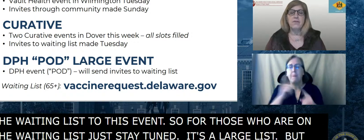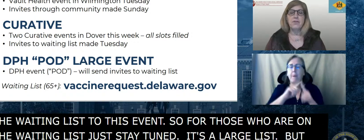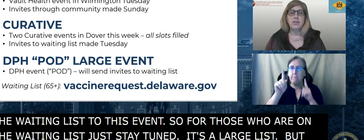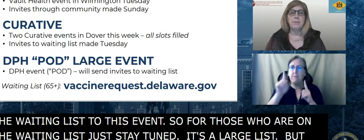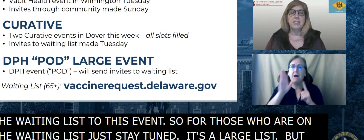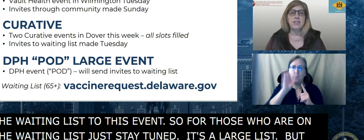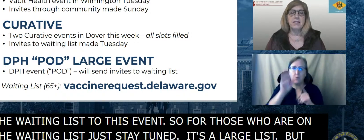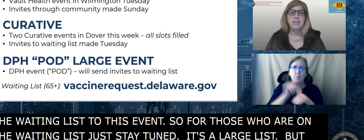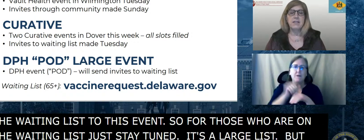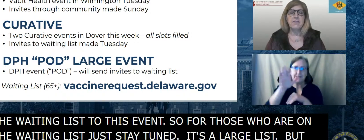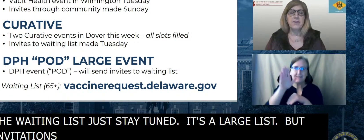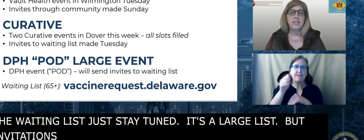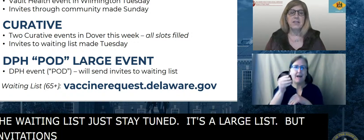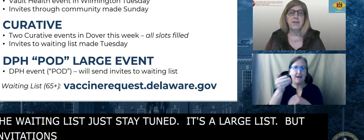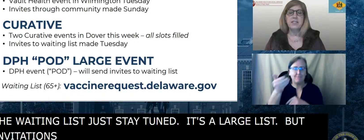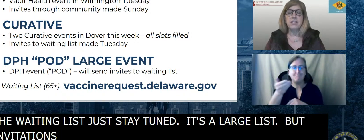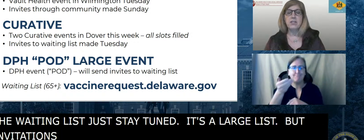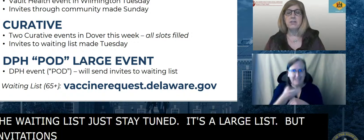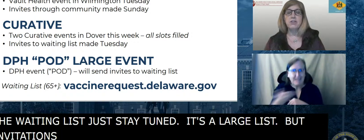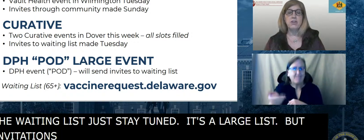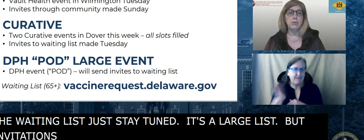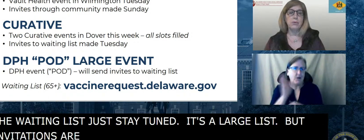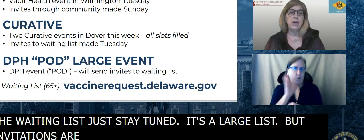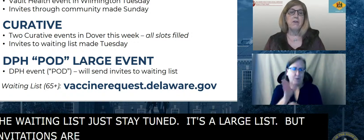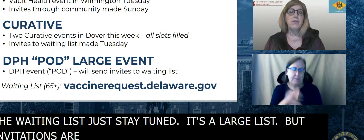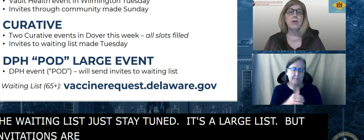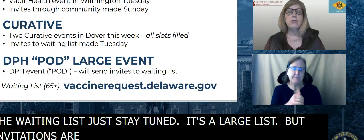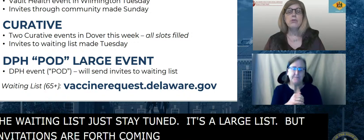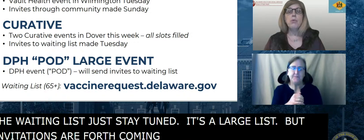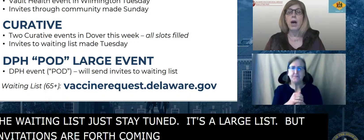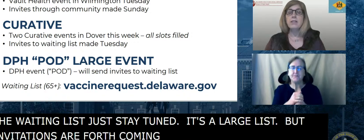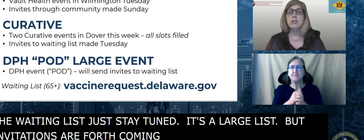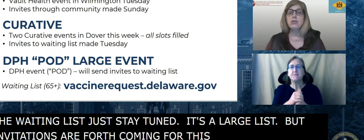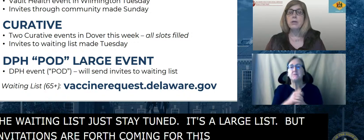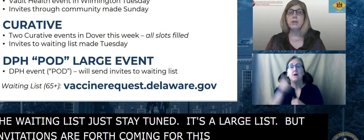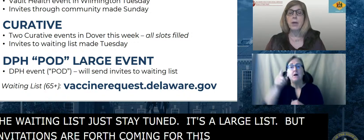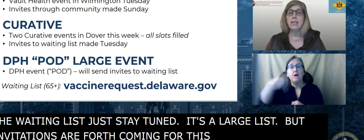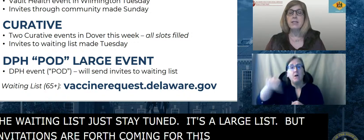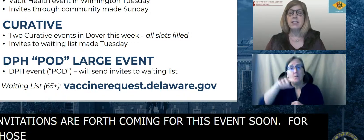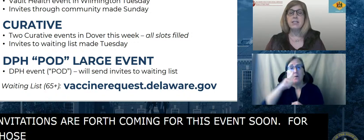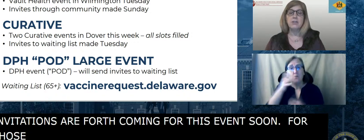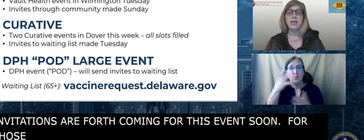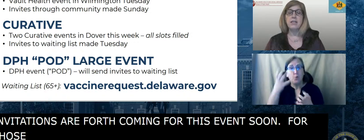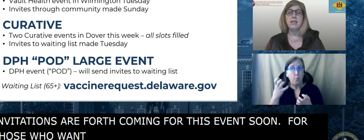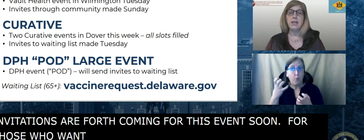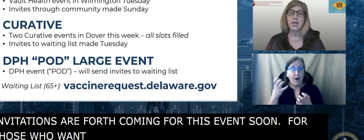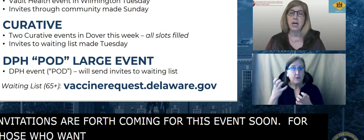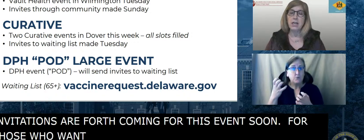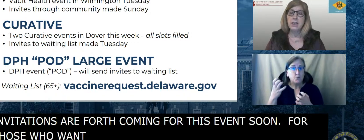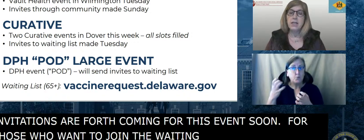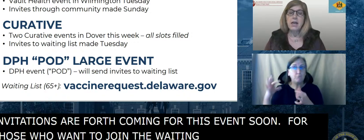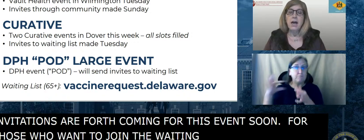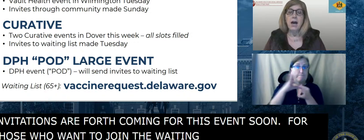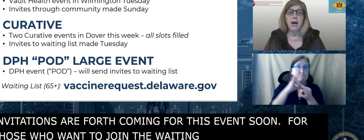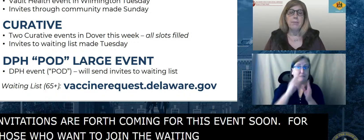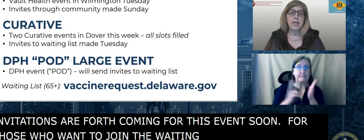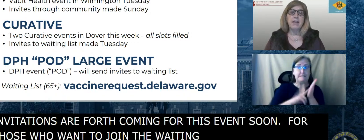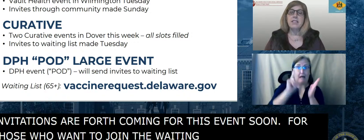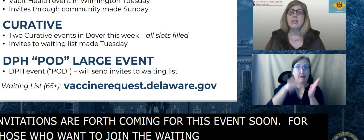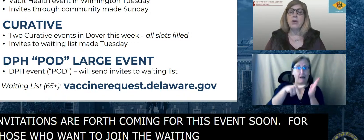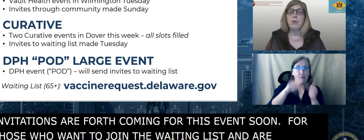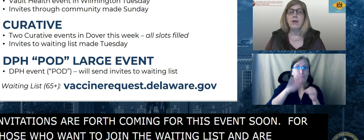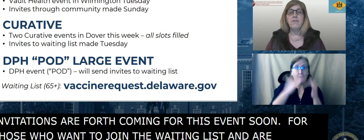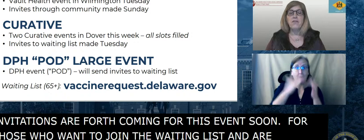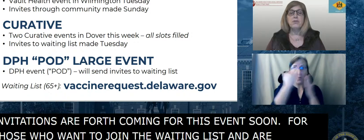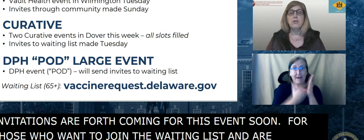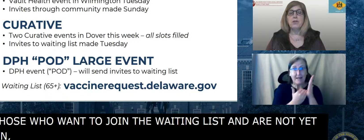invitations are forthcoming for this event soon. For those who want to join the waiting list and are not yet on, again,